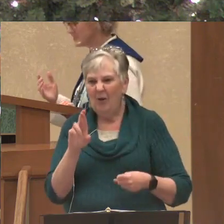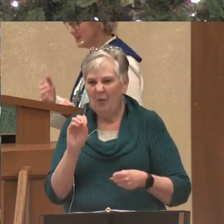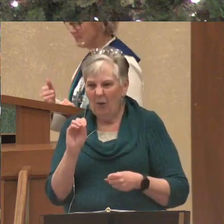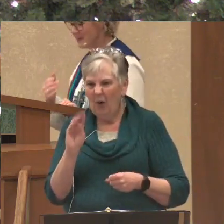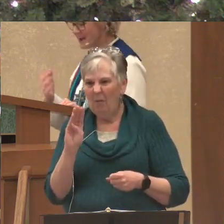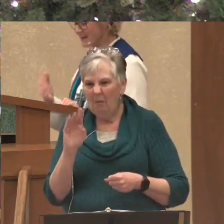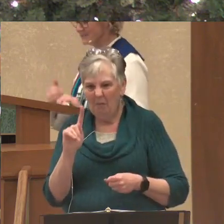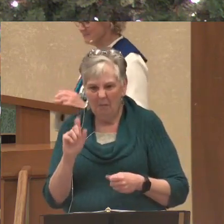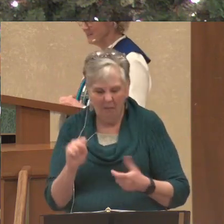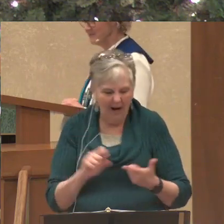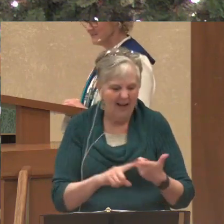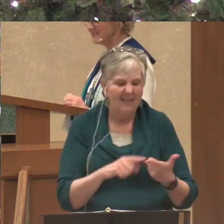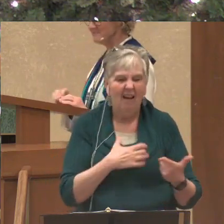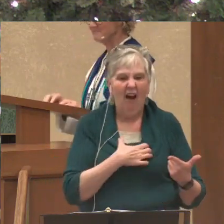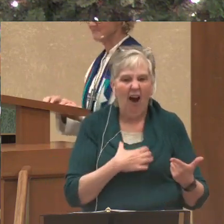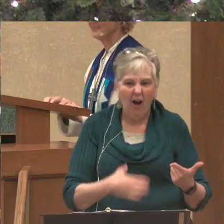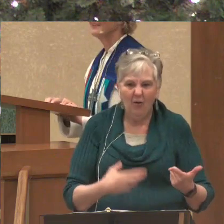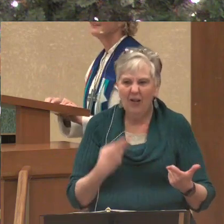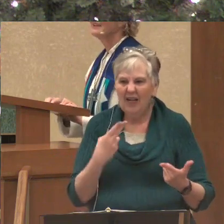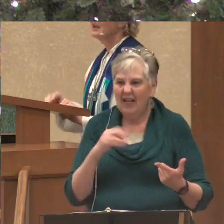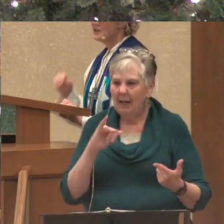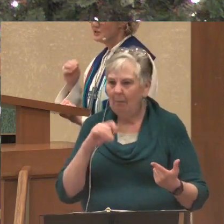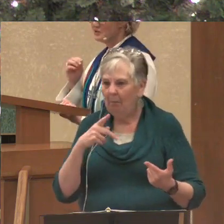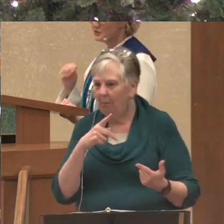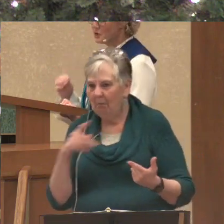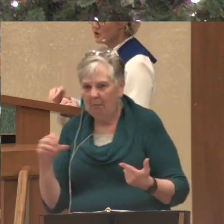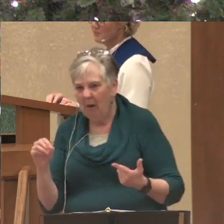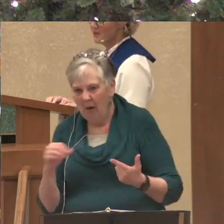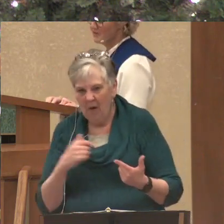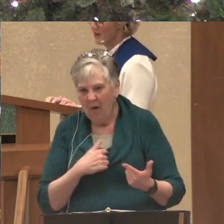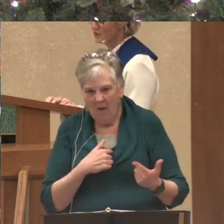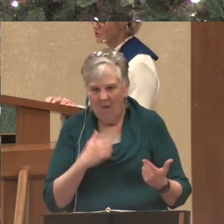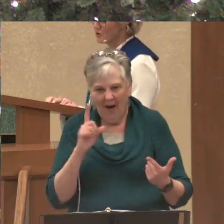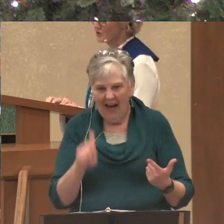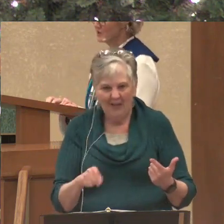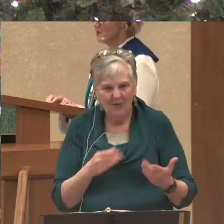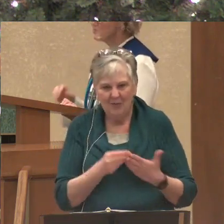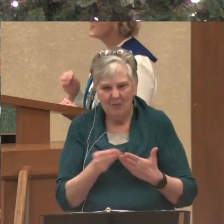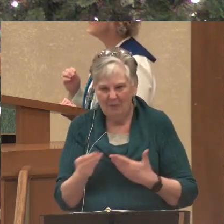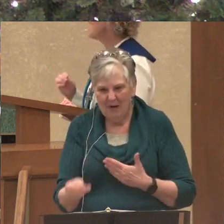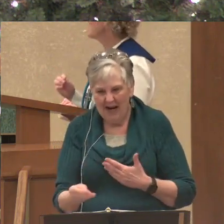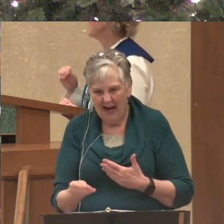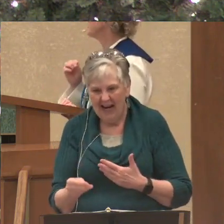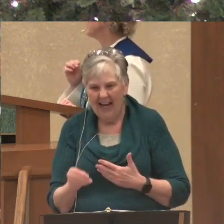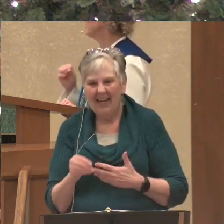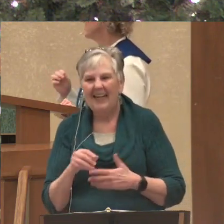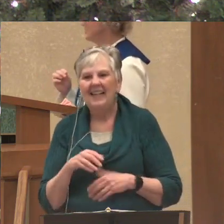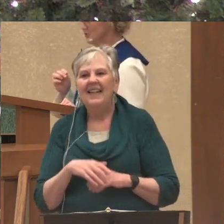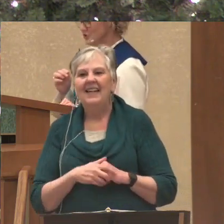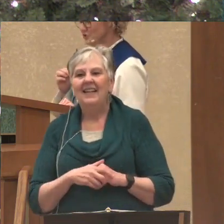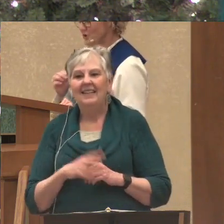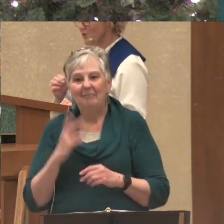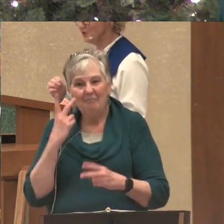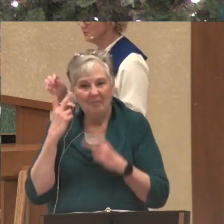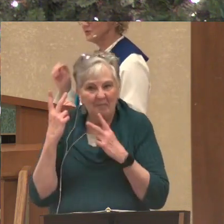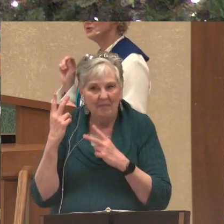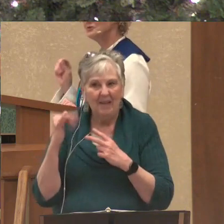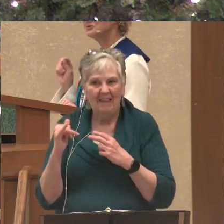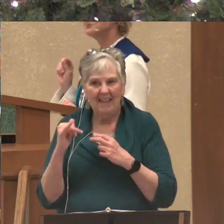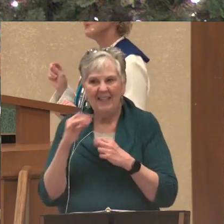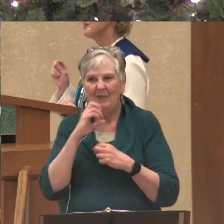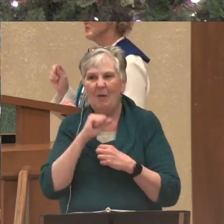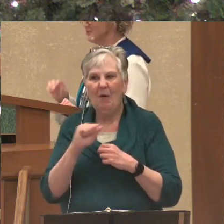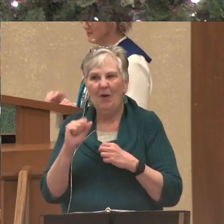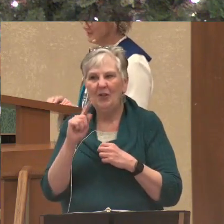Hippos that I got to play with. The toy manufacturers bring back these vintage toys with a